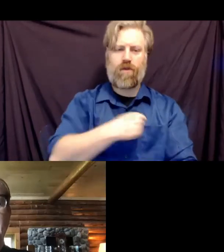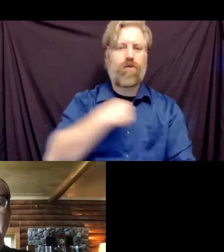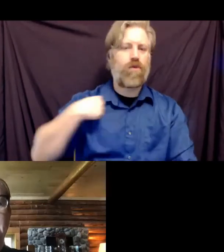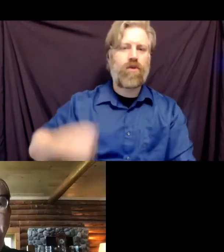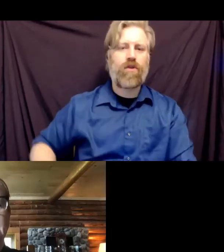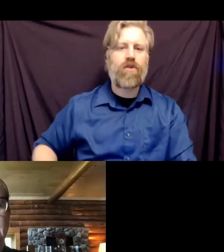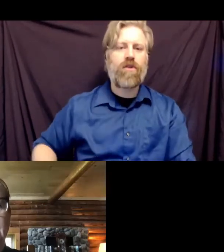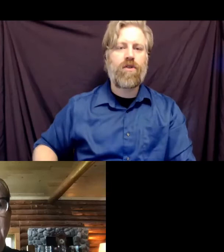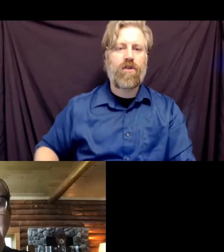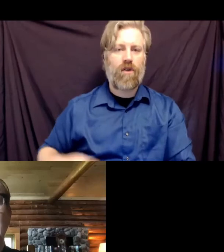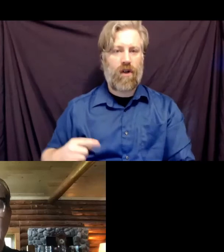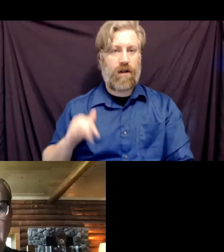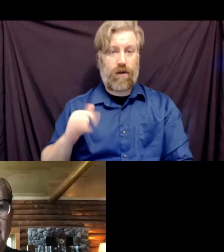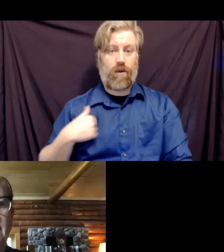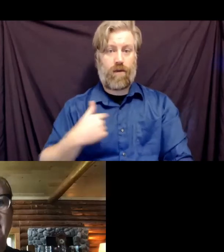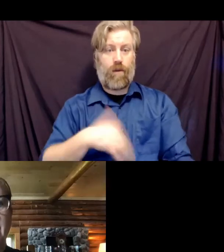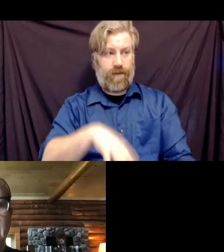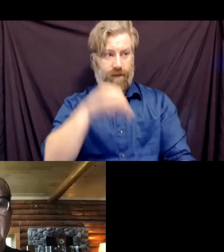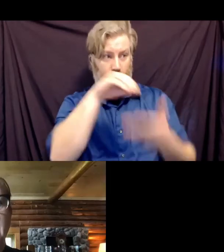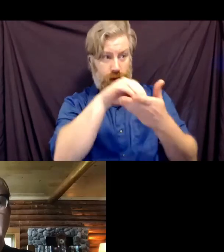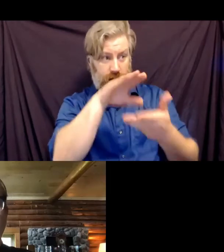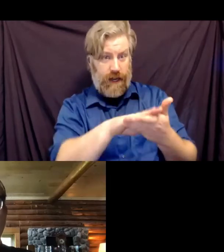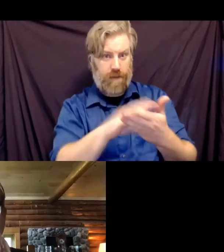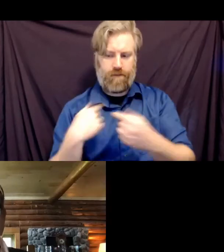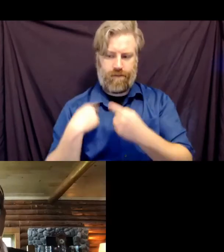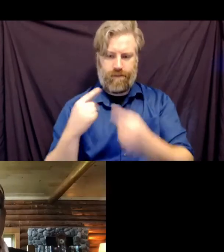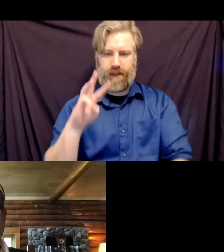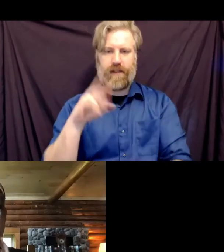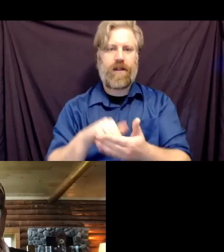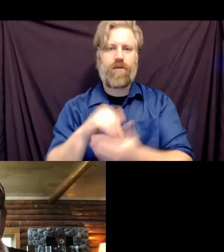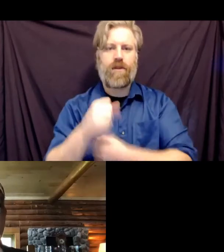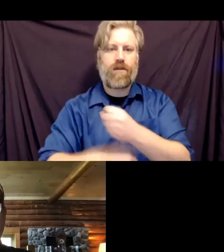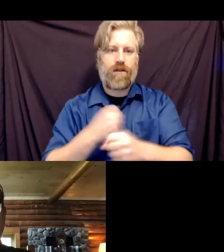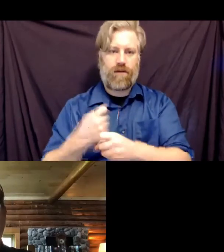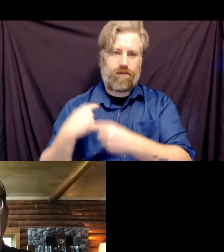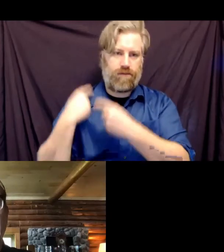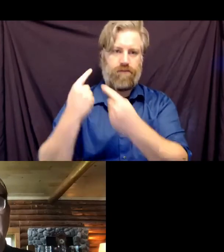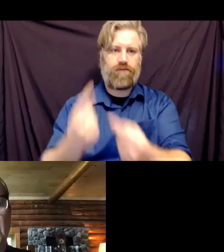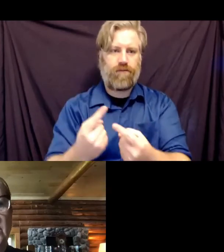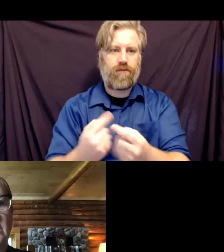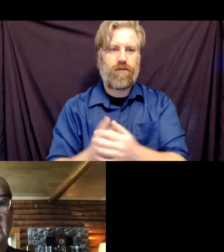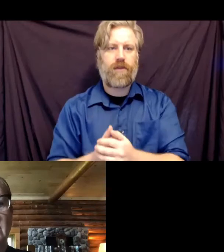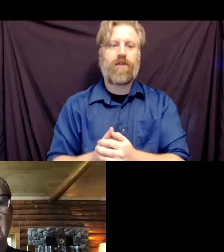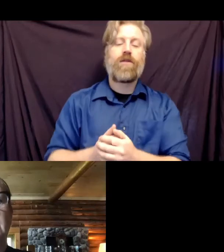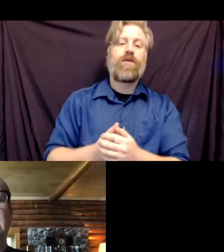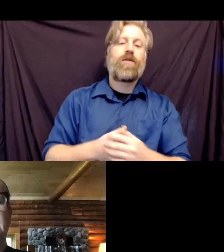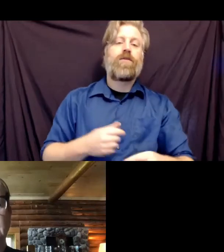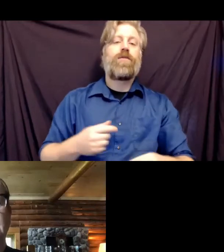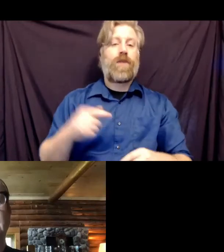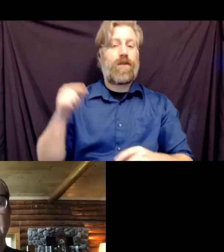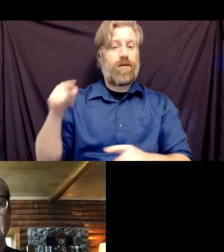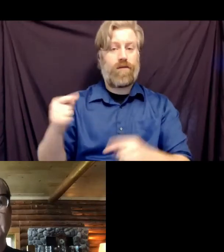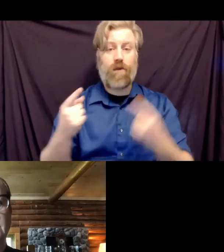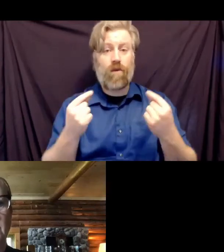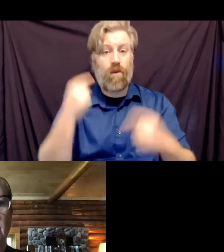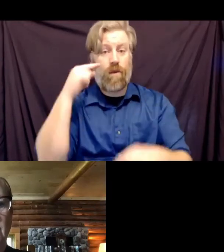for about 6,000 years. And the practice is for longevity and for health. It